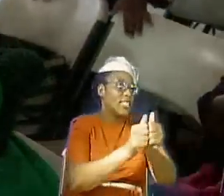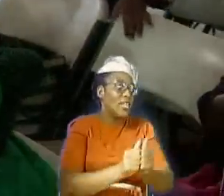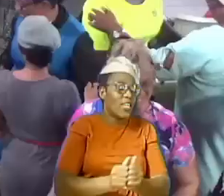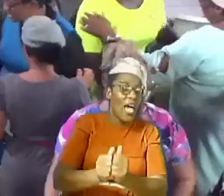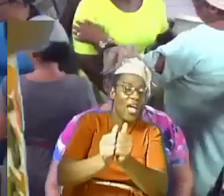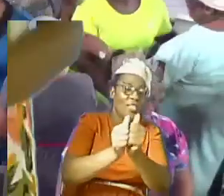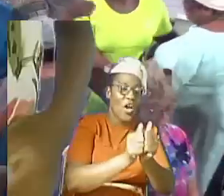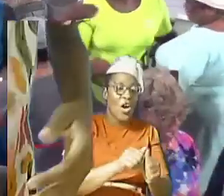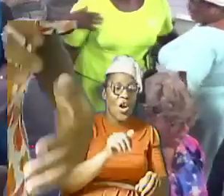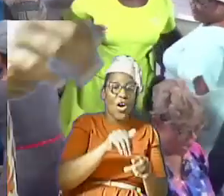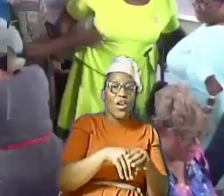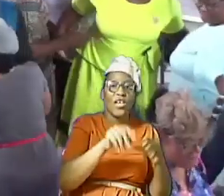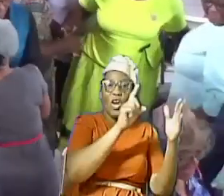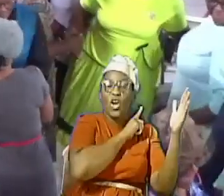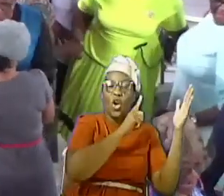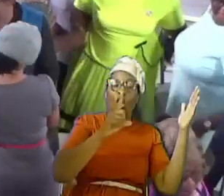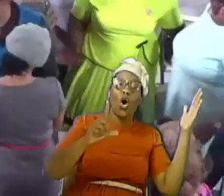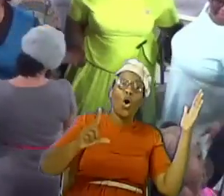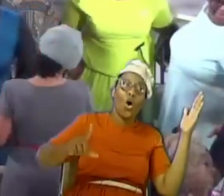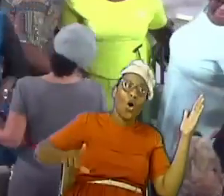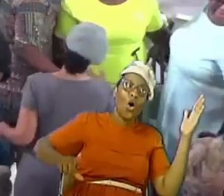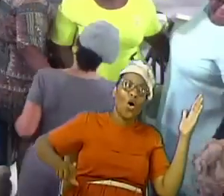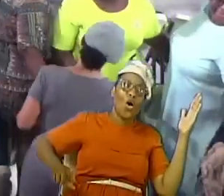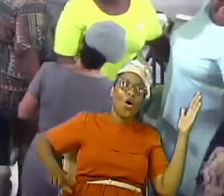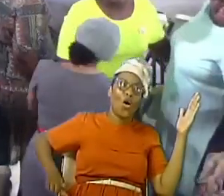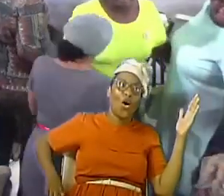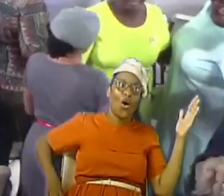all get together in the